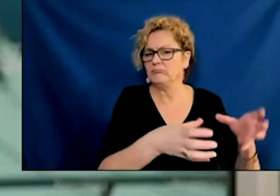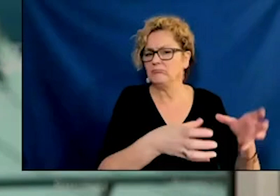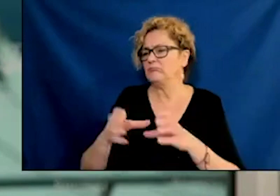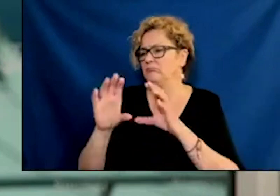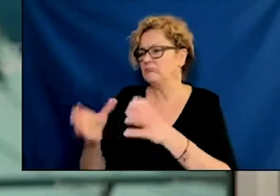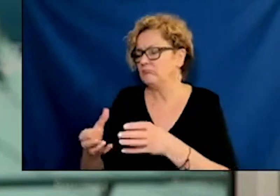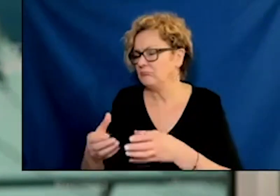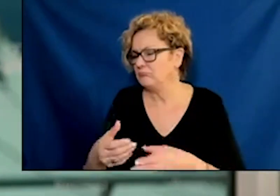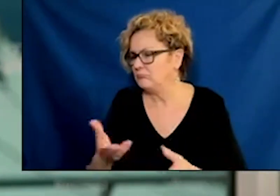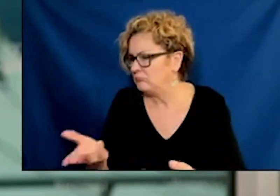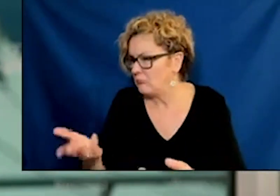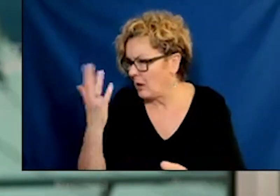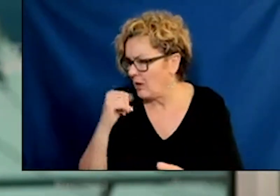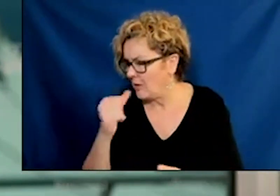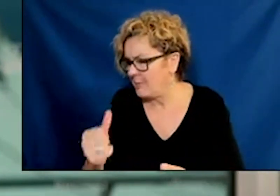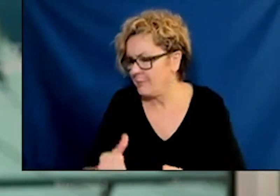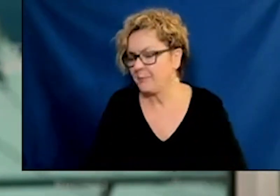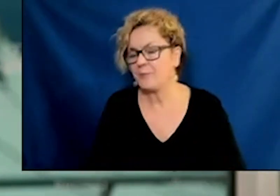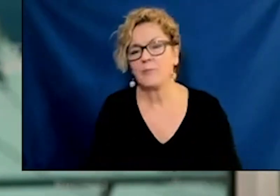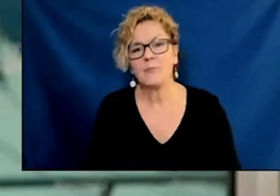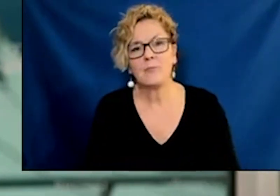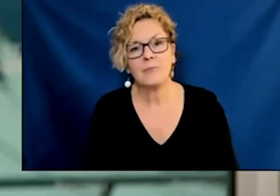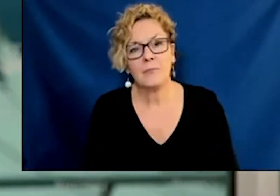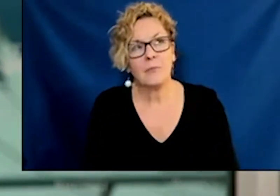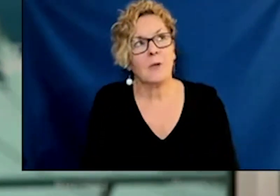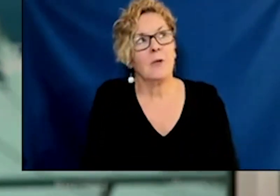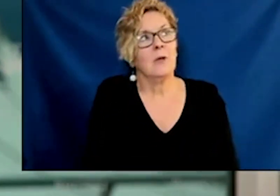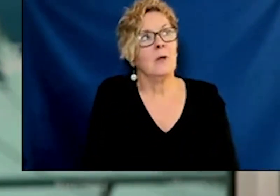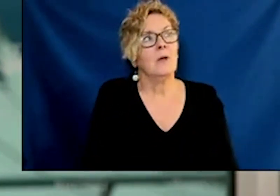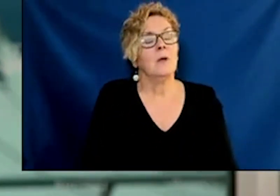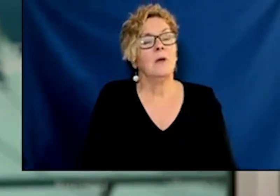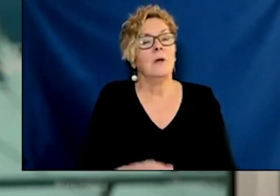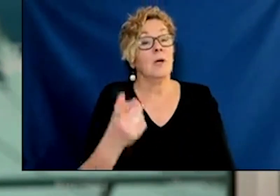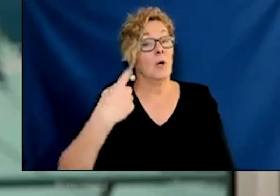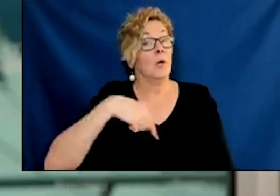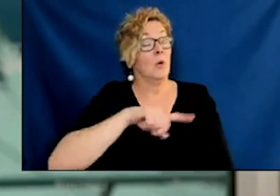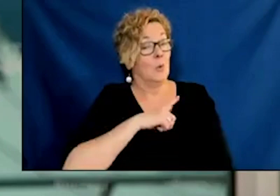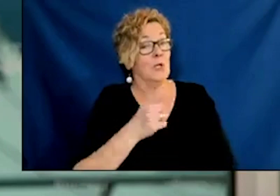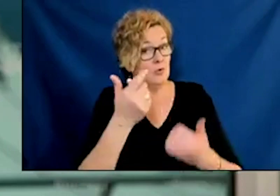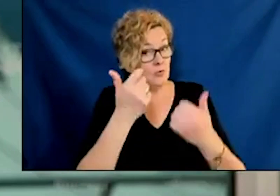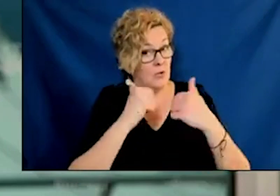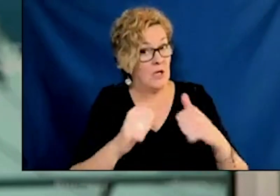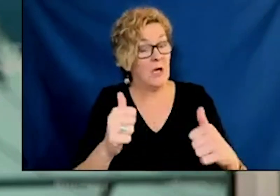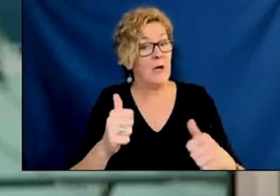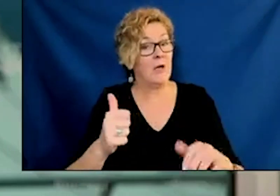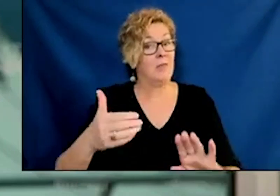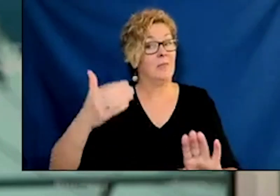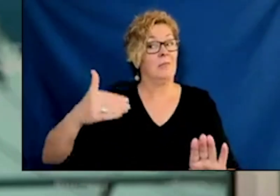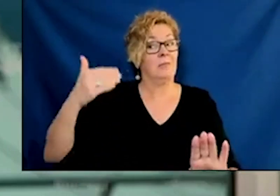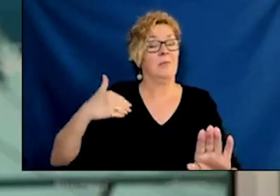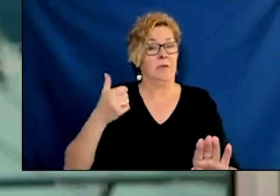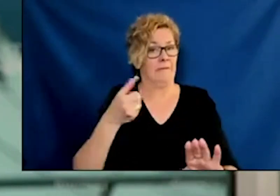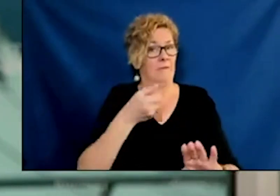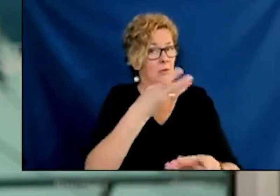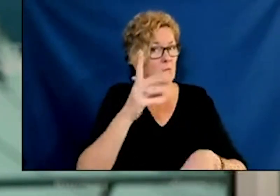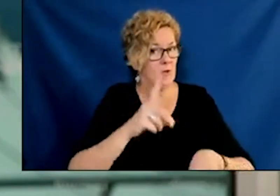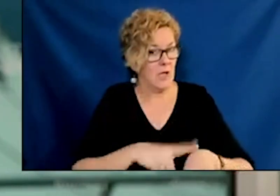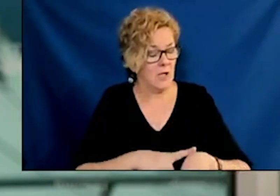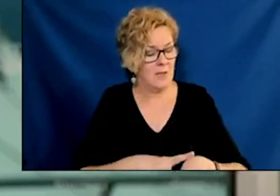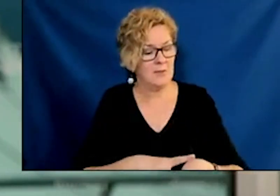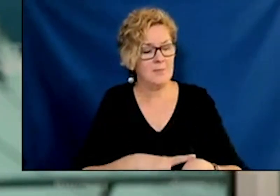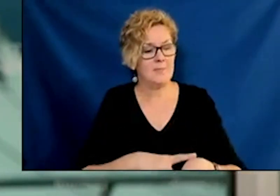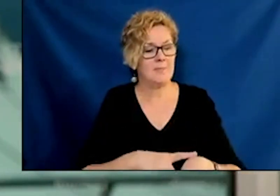this multiple times, but it is not that simple. And you will have remembered that I presented a number of scenarios where